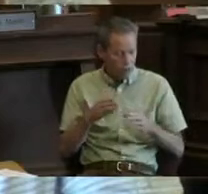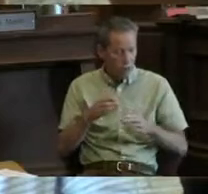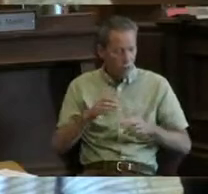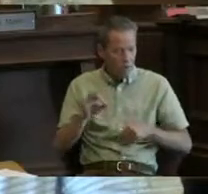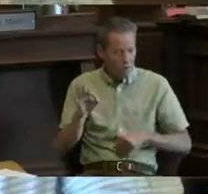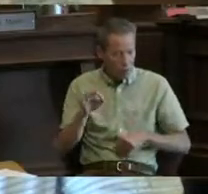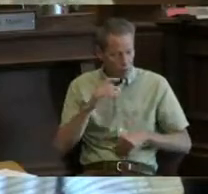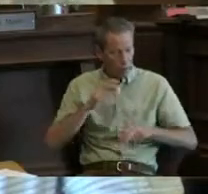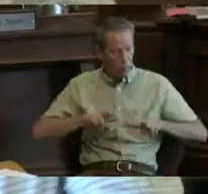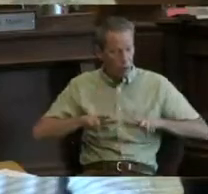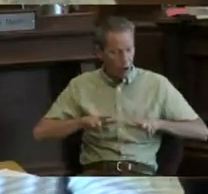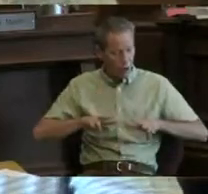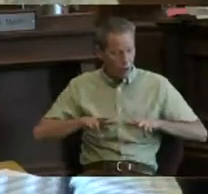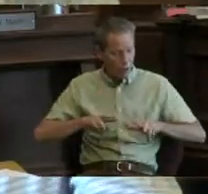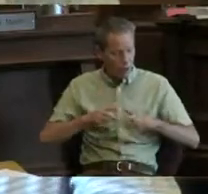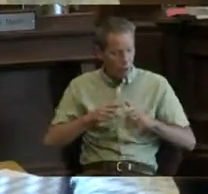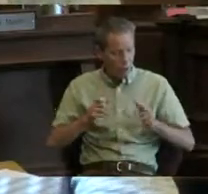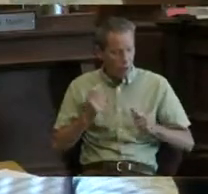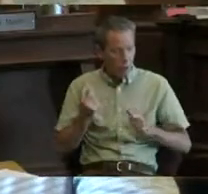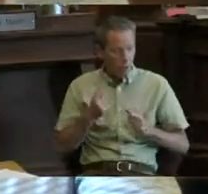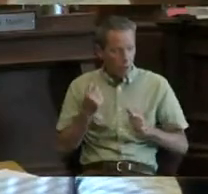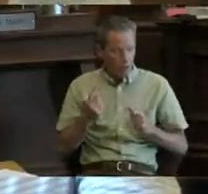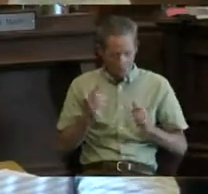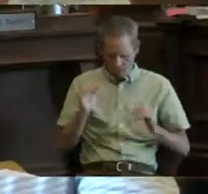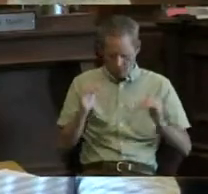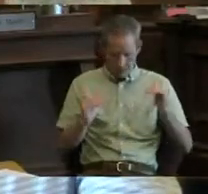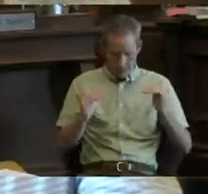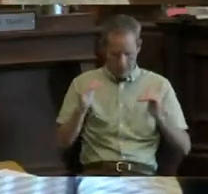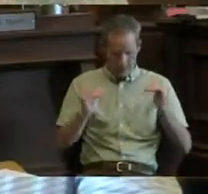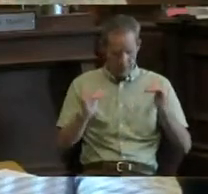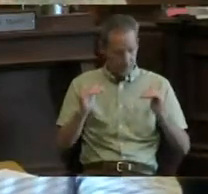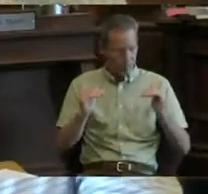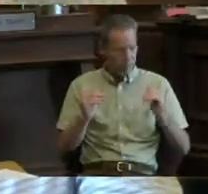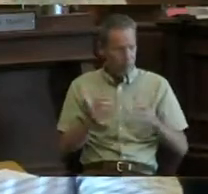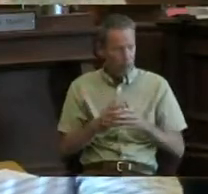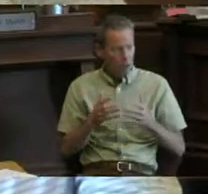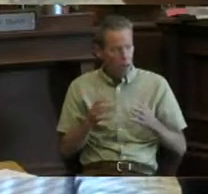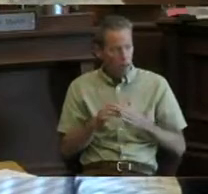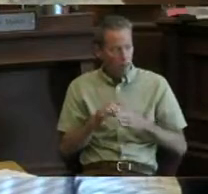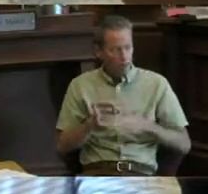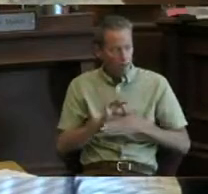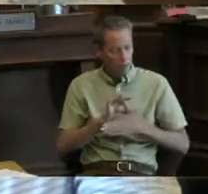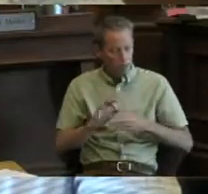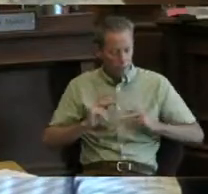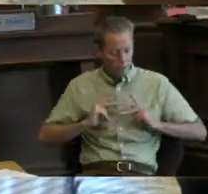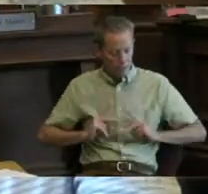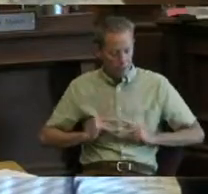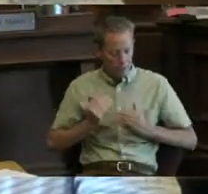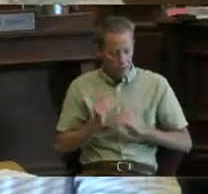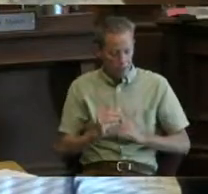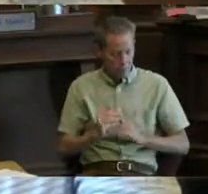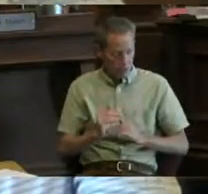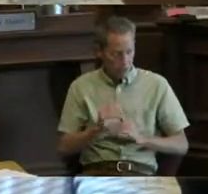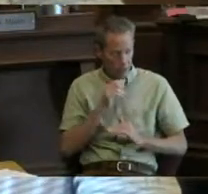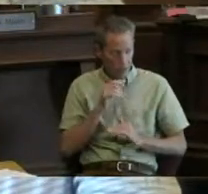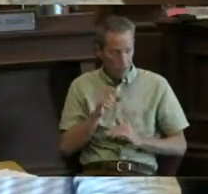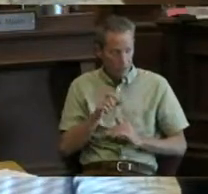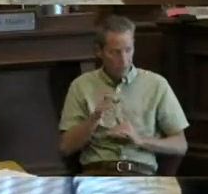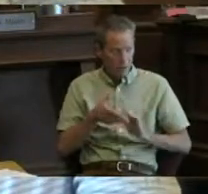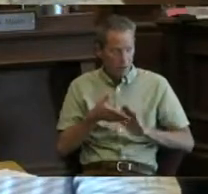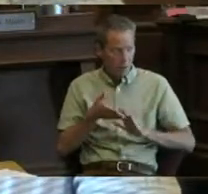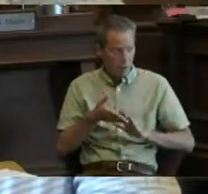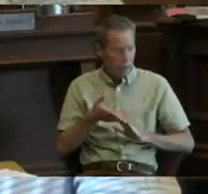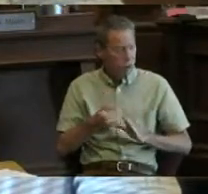other ones. So it's always sort of the art of mixing what we can. A lot of it is just a function of physical constraints, not necessarily operational